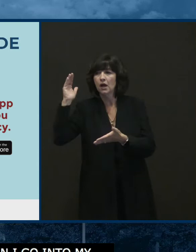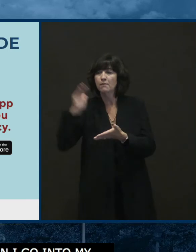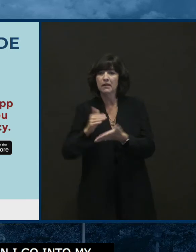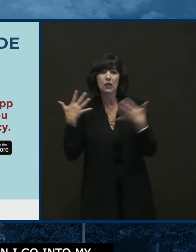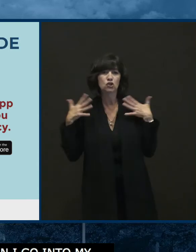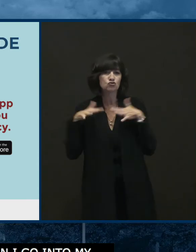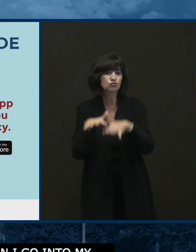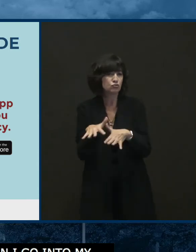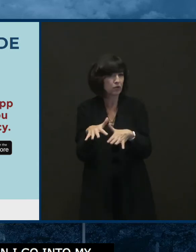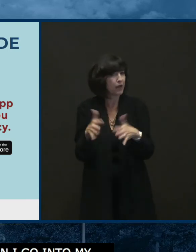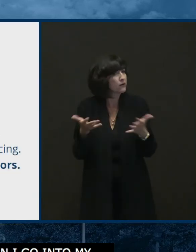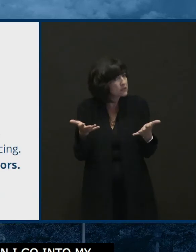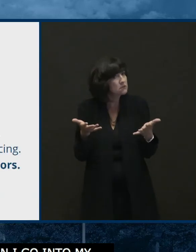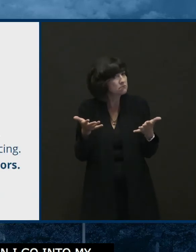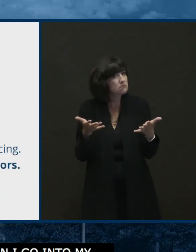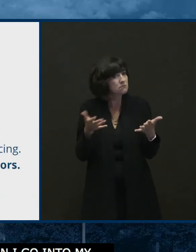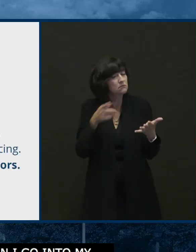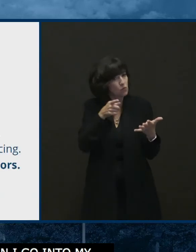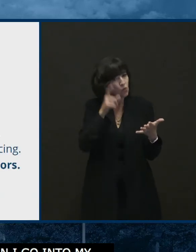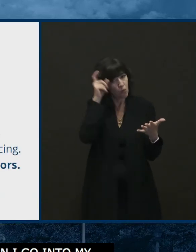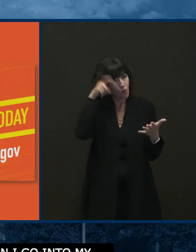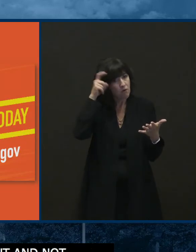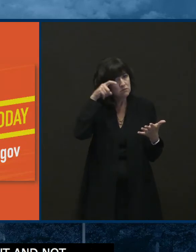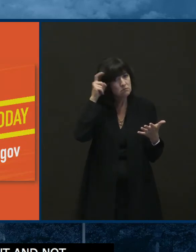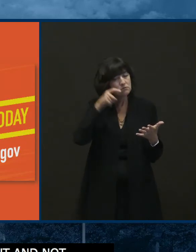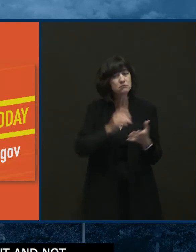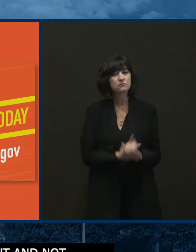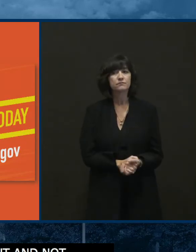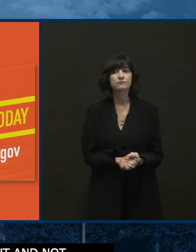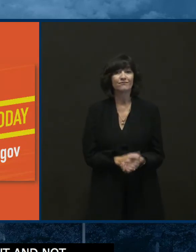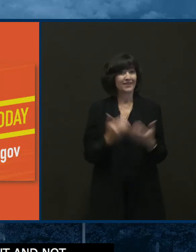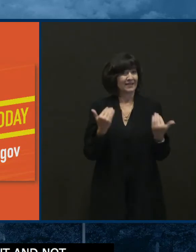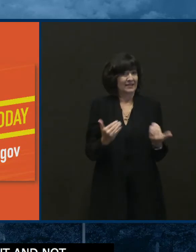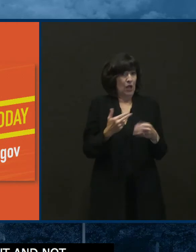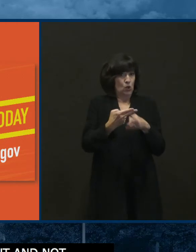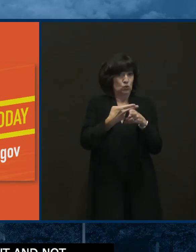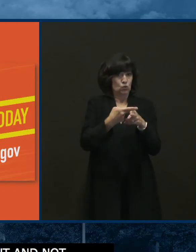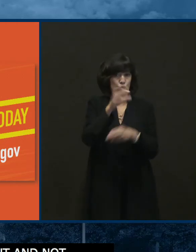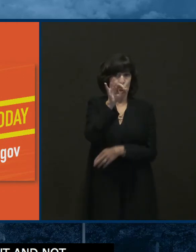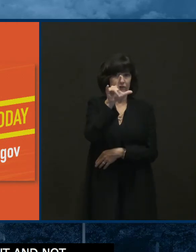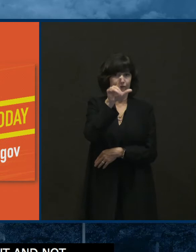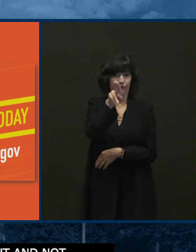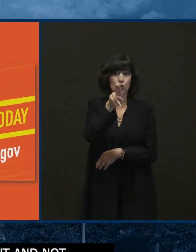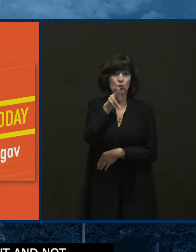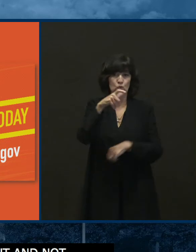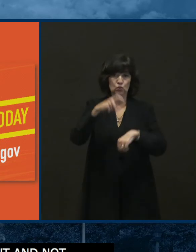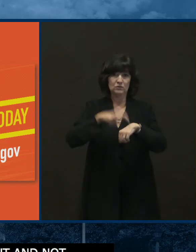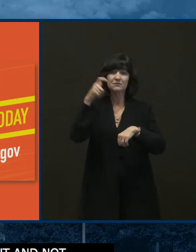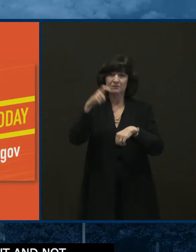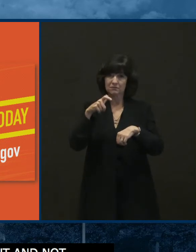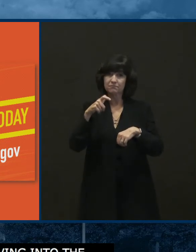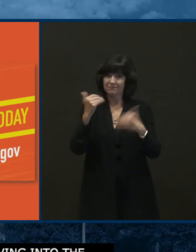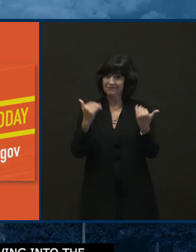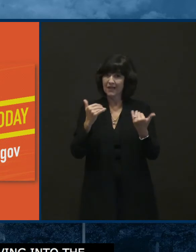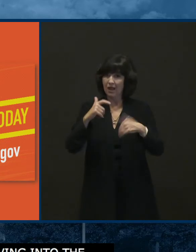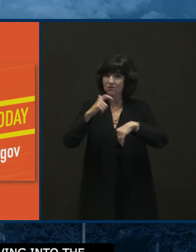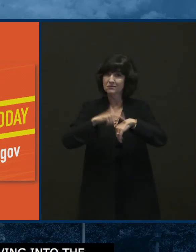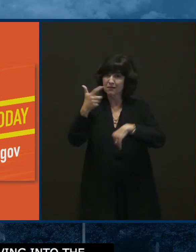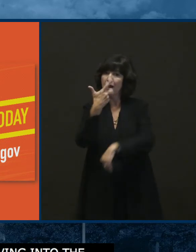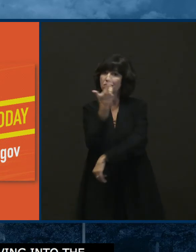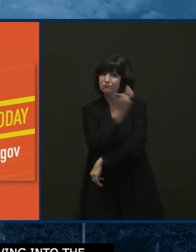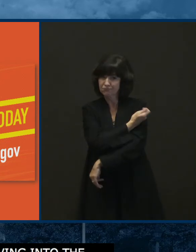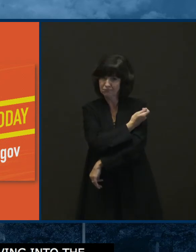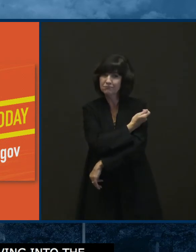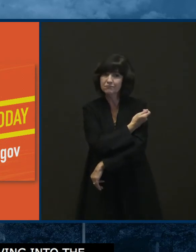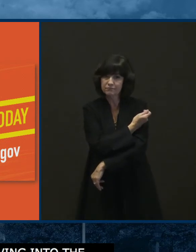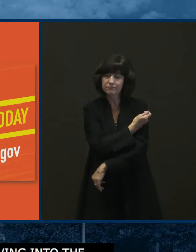also moving into the flu season, and so we ask everybody to get your flu shot. And the big concern there, again, is